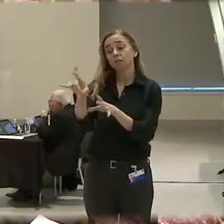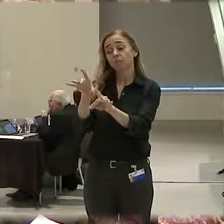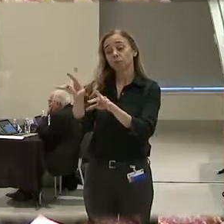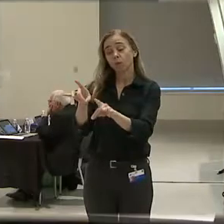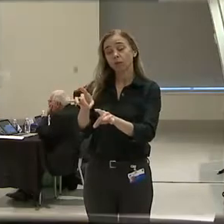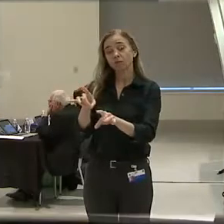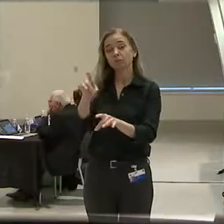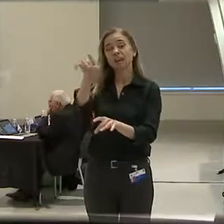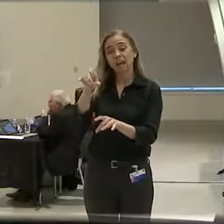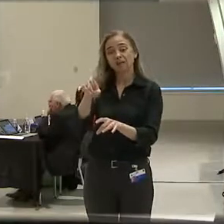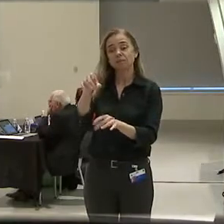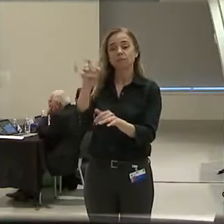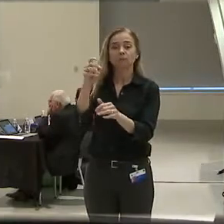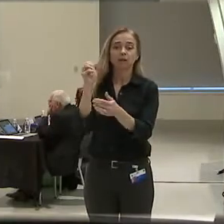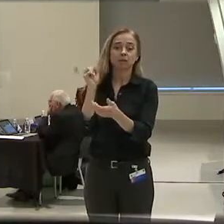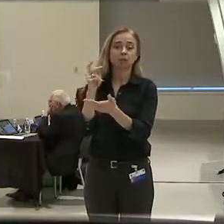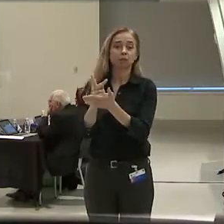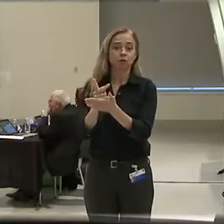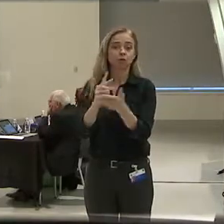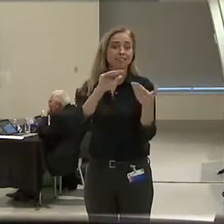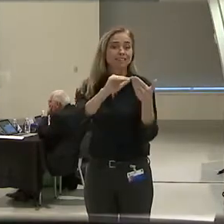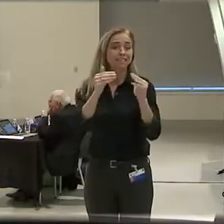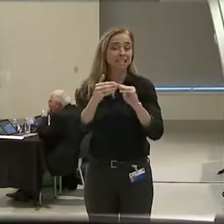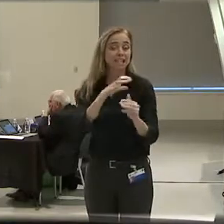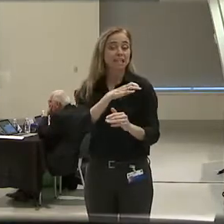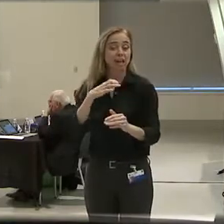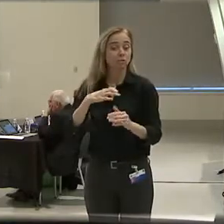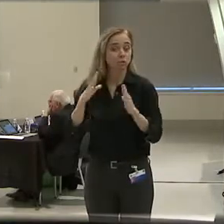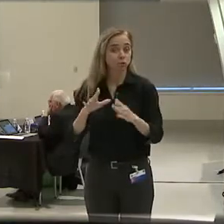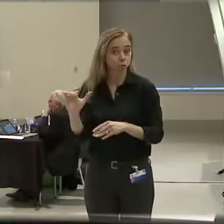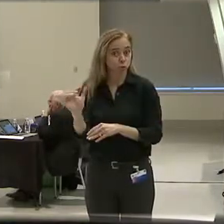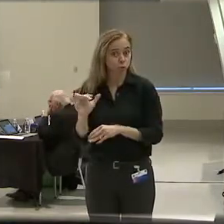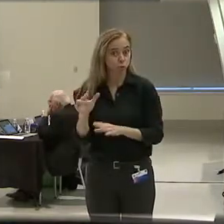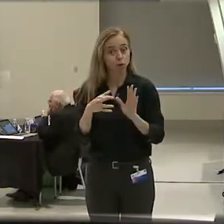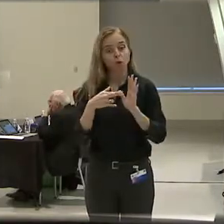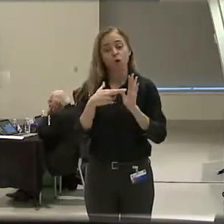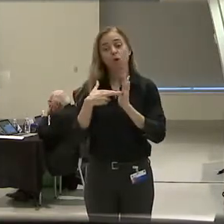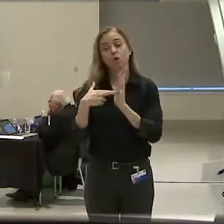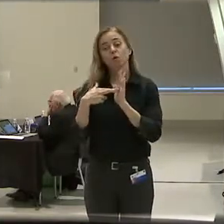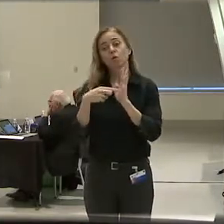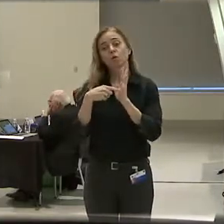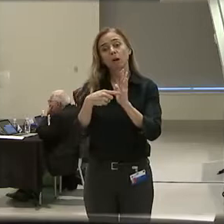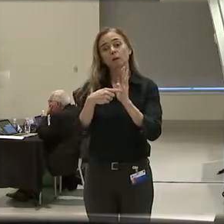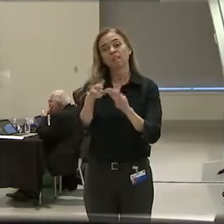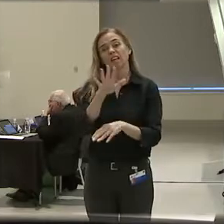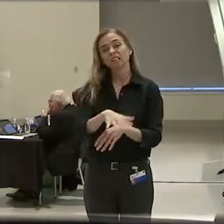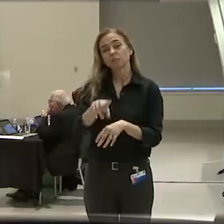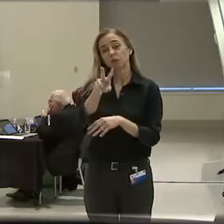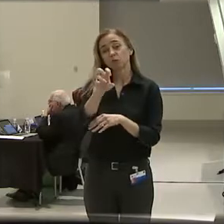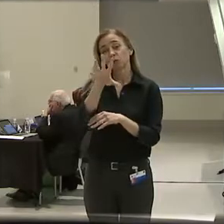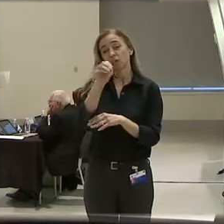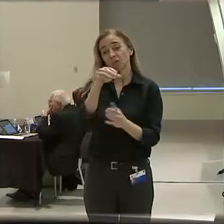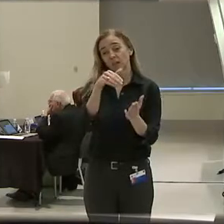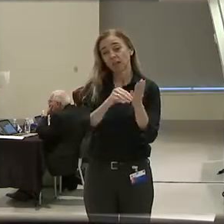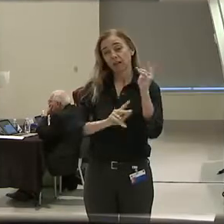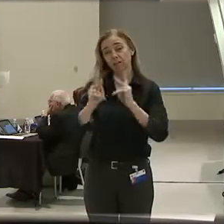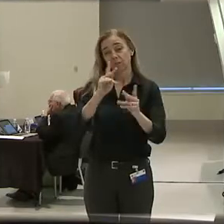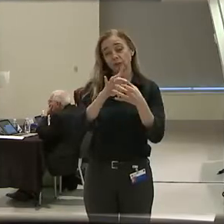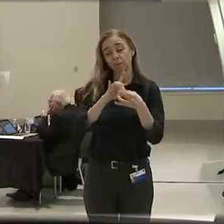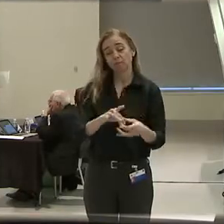to be approved by the city council. 15 city council members all represent about 250,000 people within the city of Los